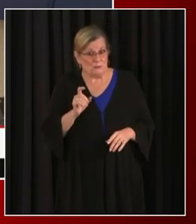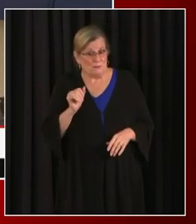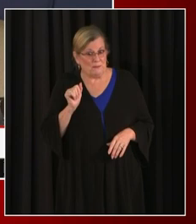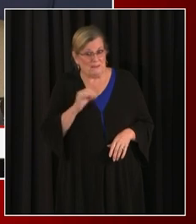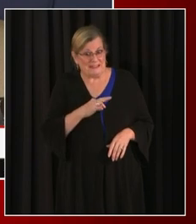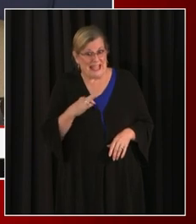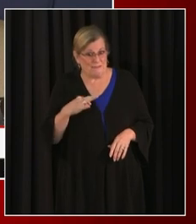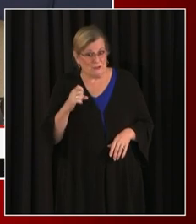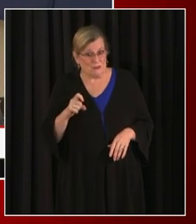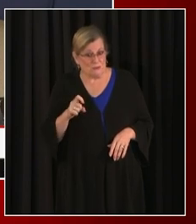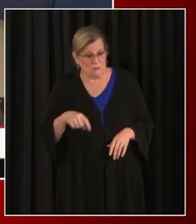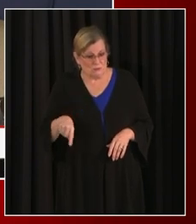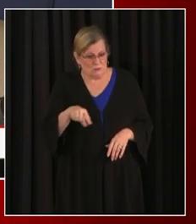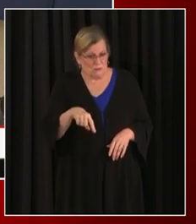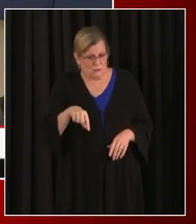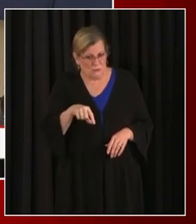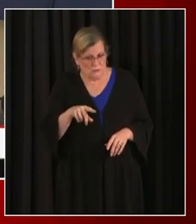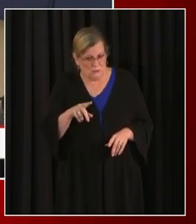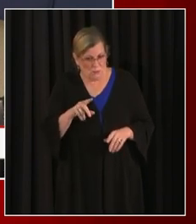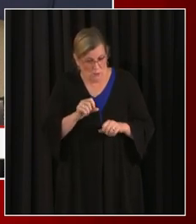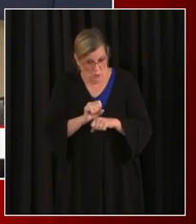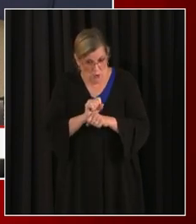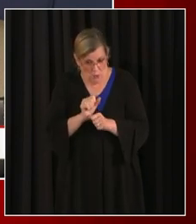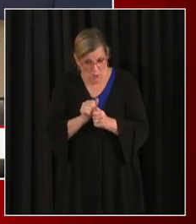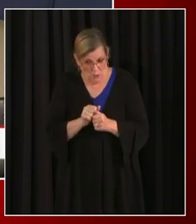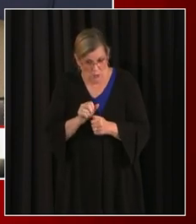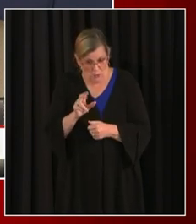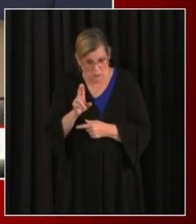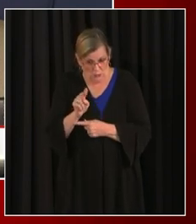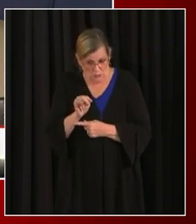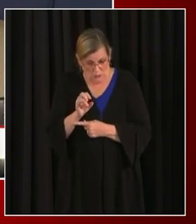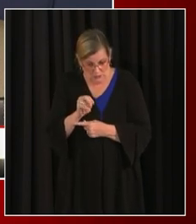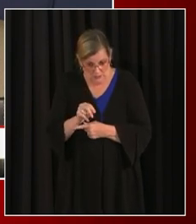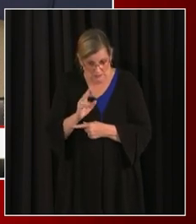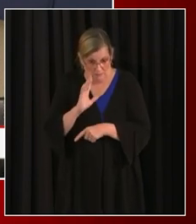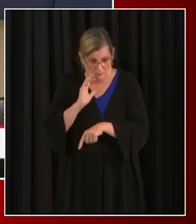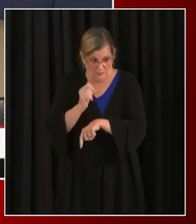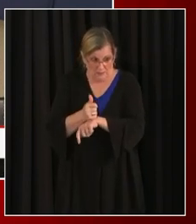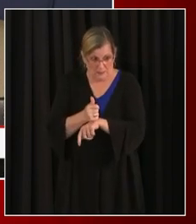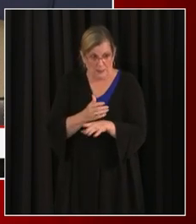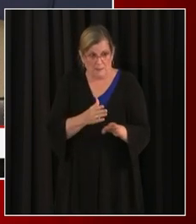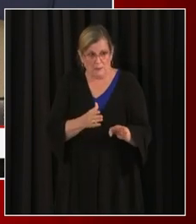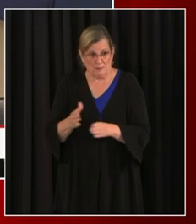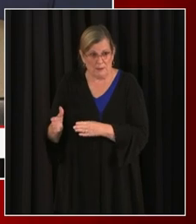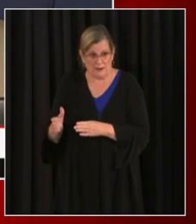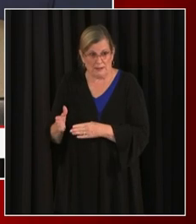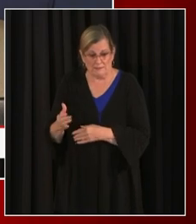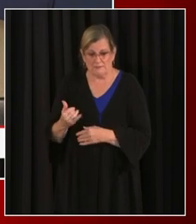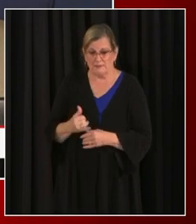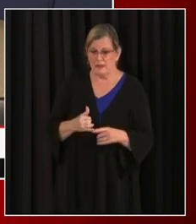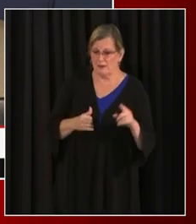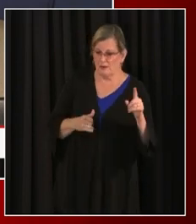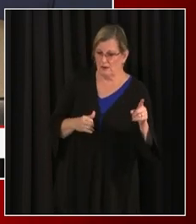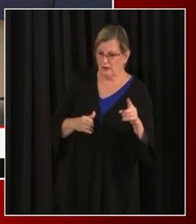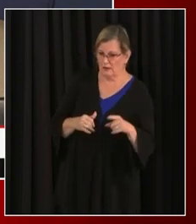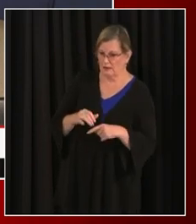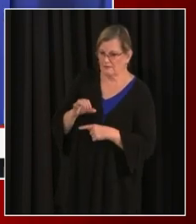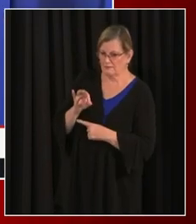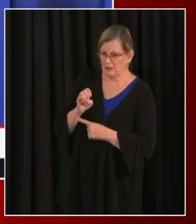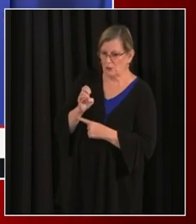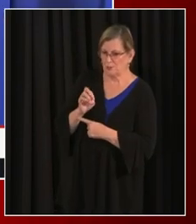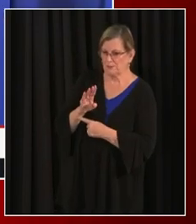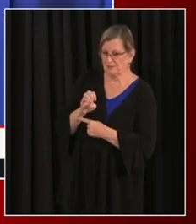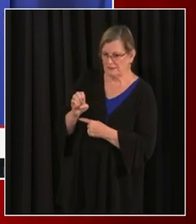those students? And did you work with the union to come up with this plan? So again, all of the staffing plans will vary